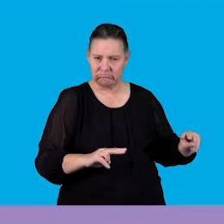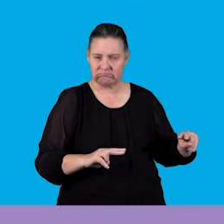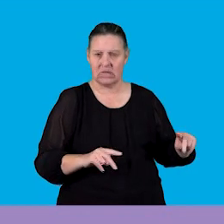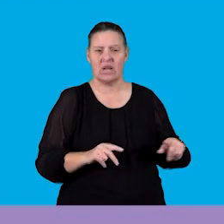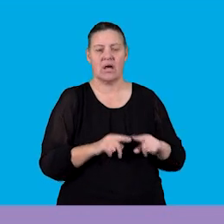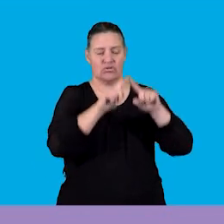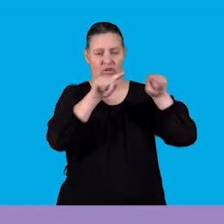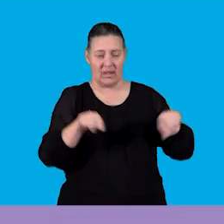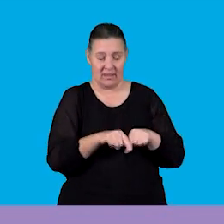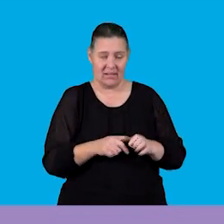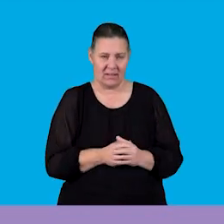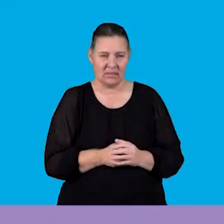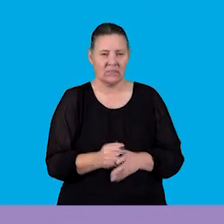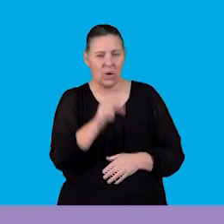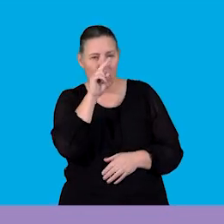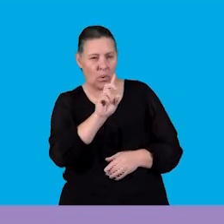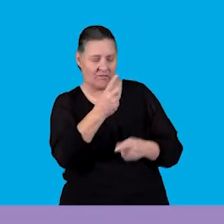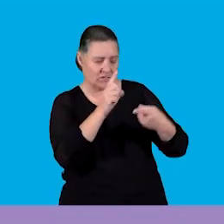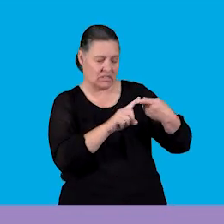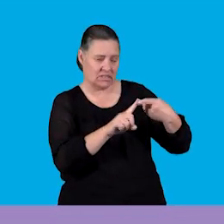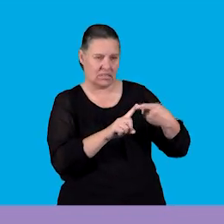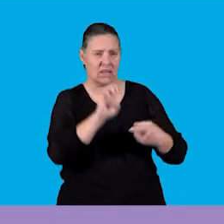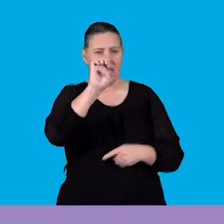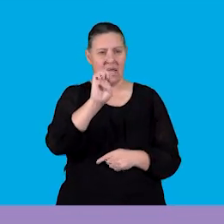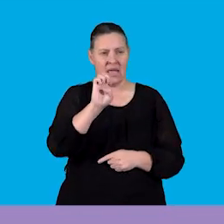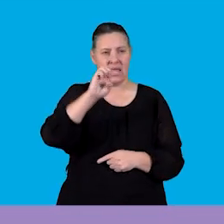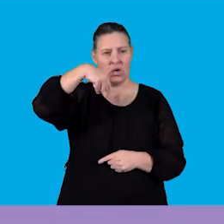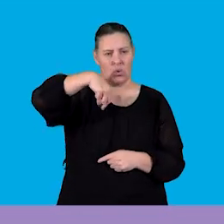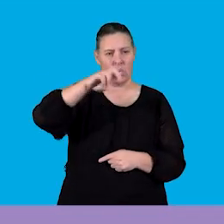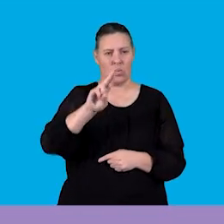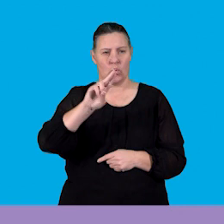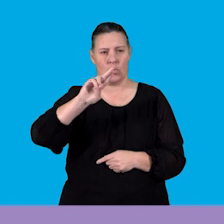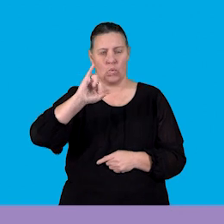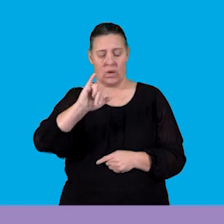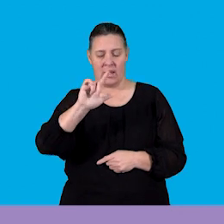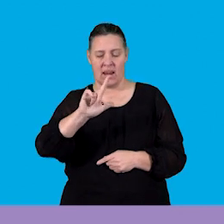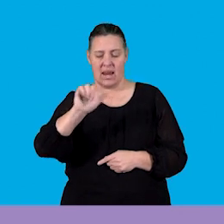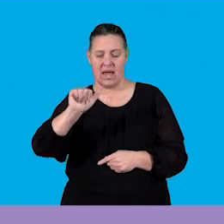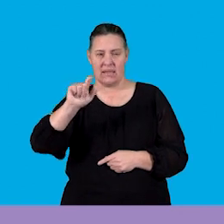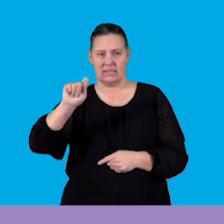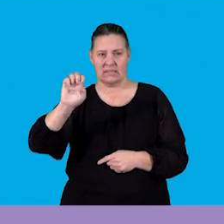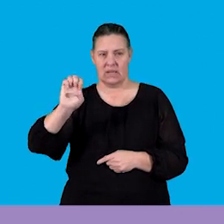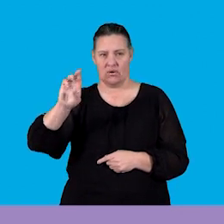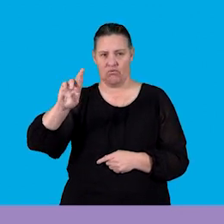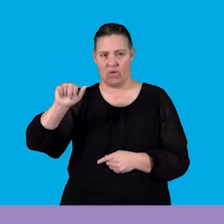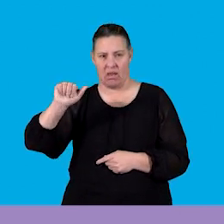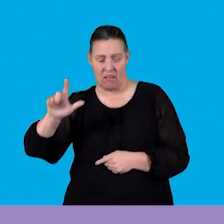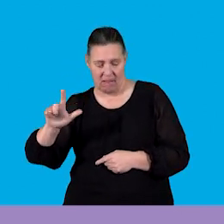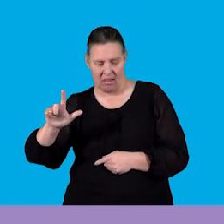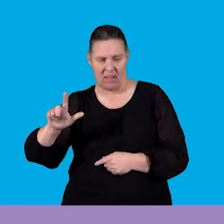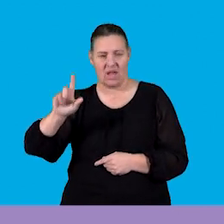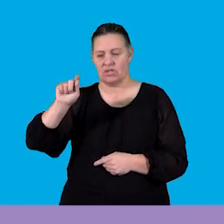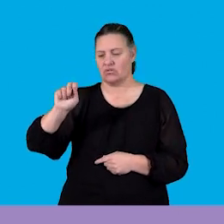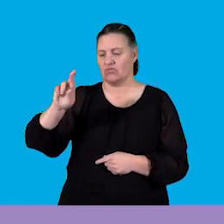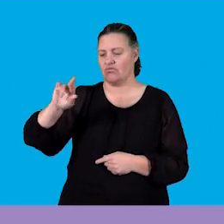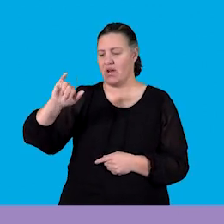types of triangles. So let us look at the first type, which is the equilateral triangle, and we are going to be looking at the